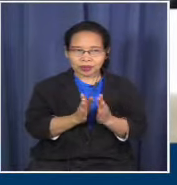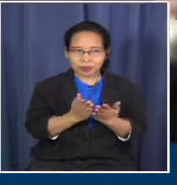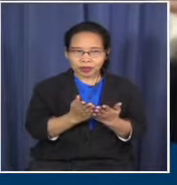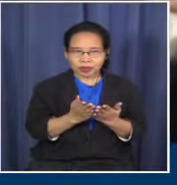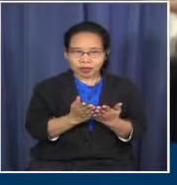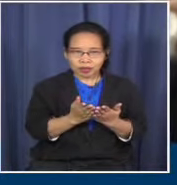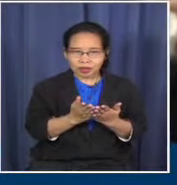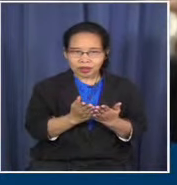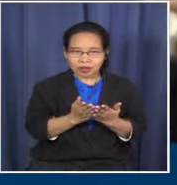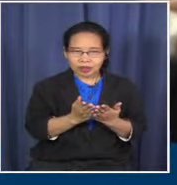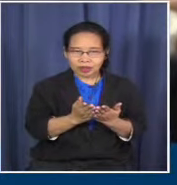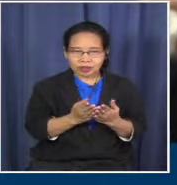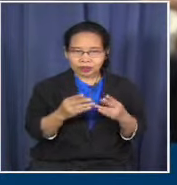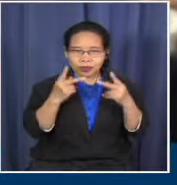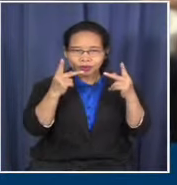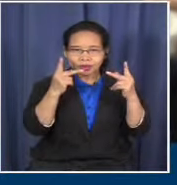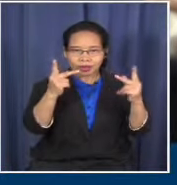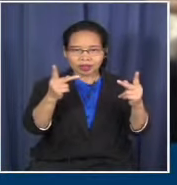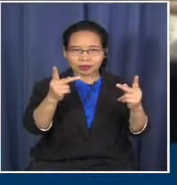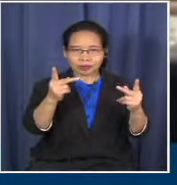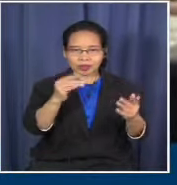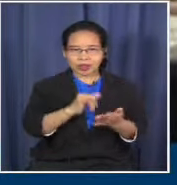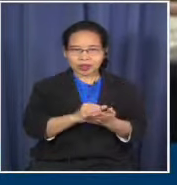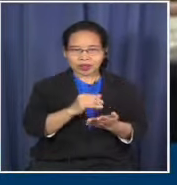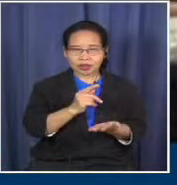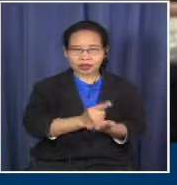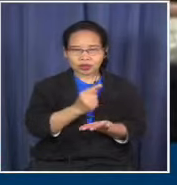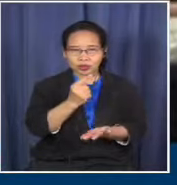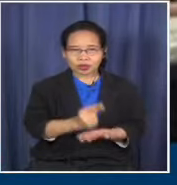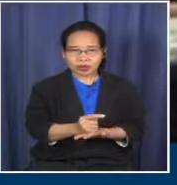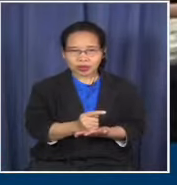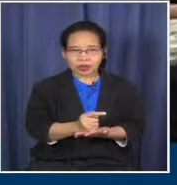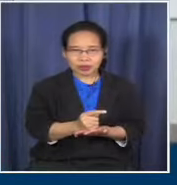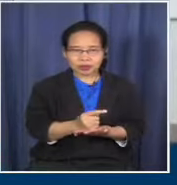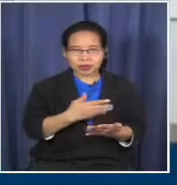So who will oppose that which is in the Bible,